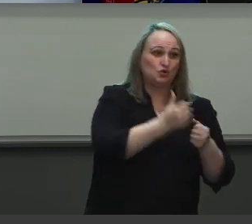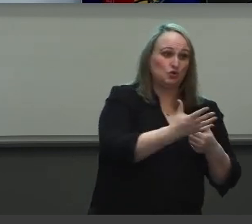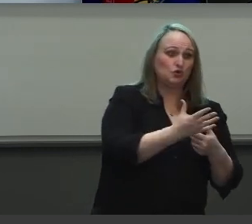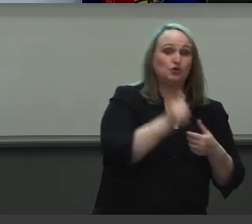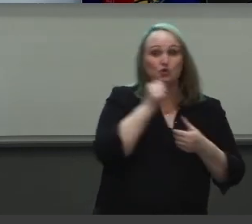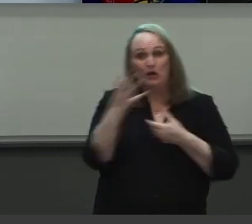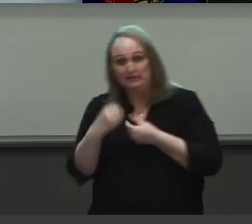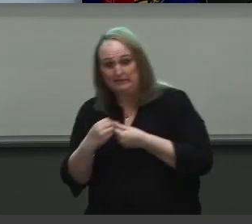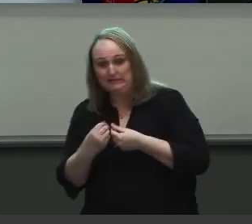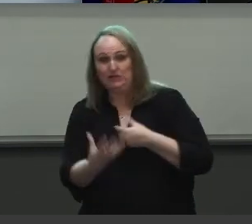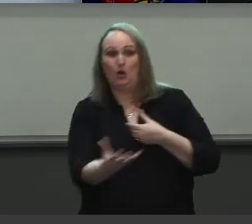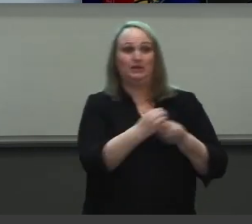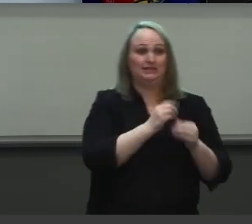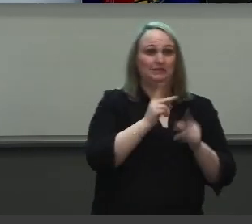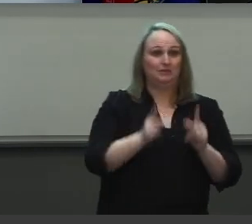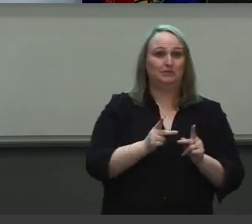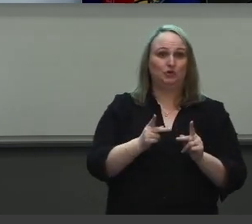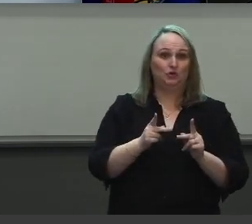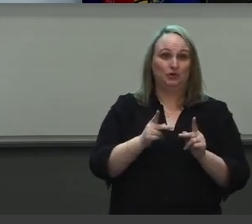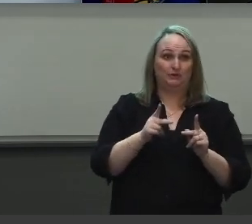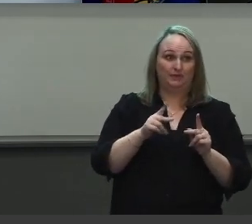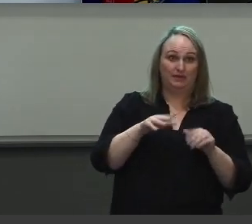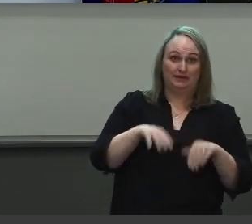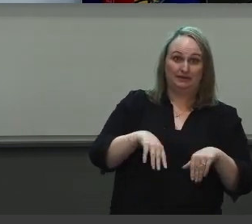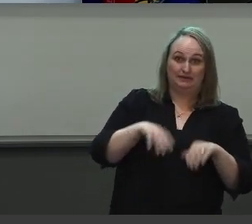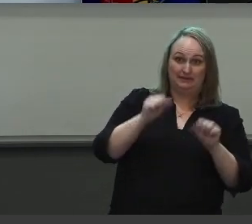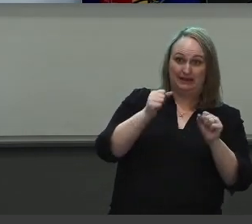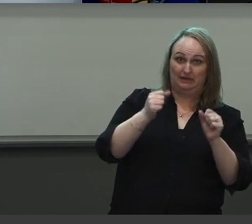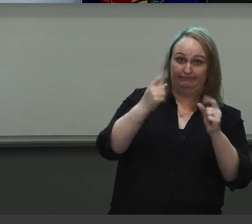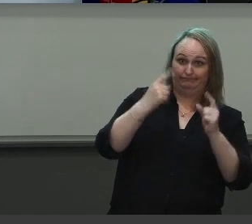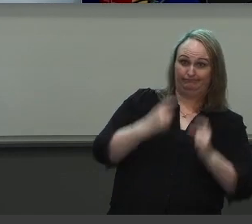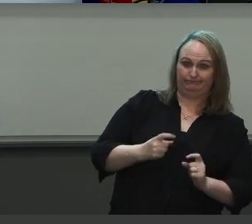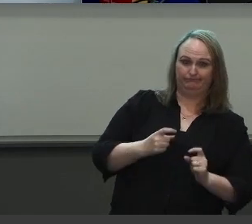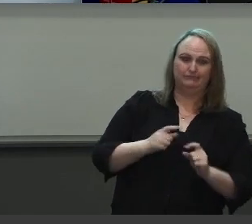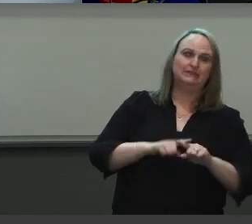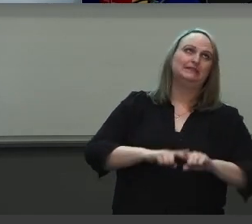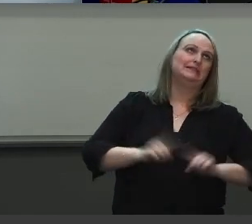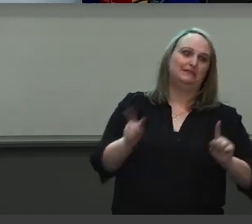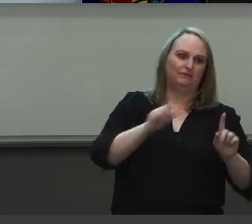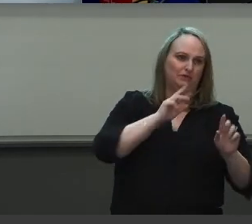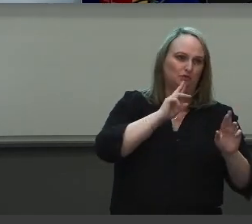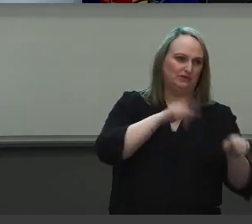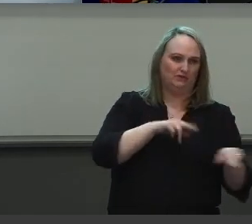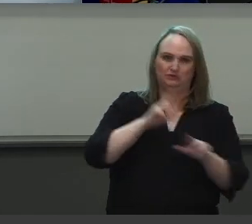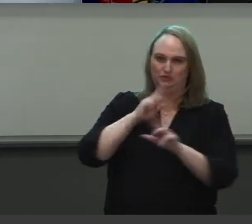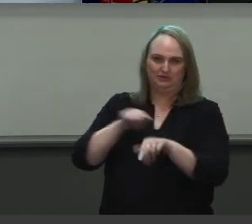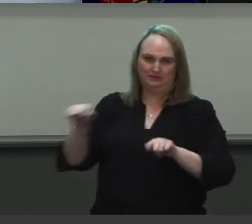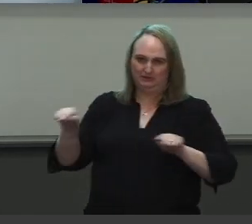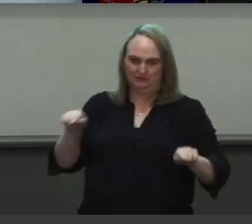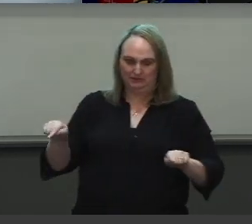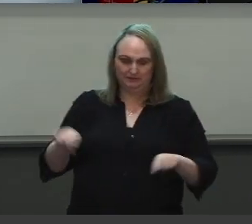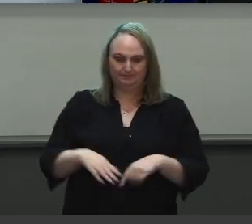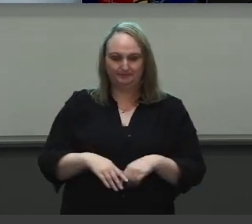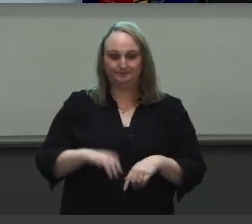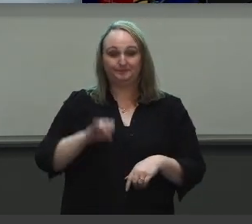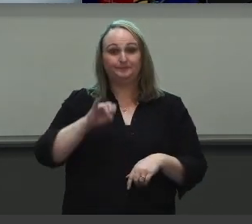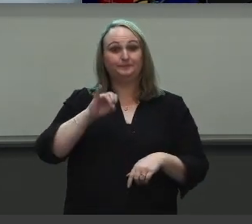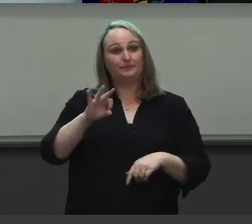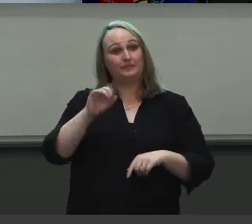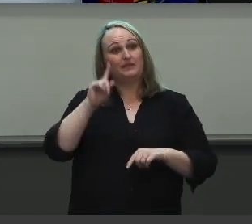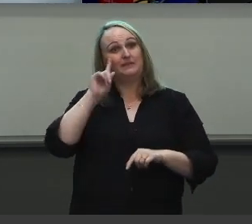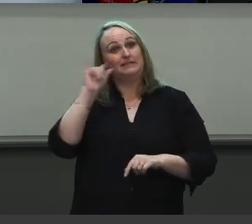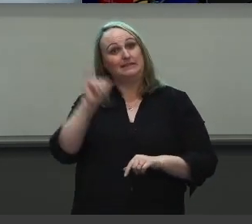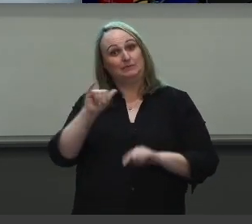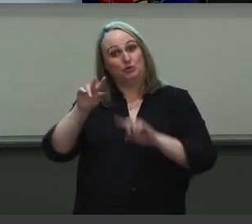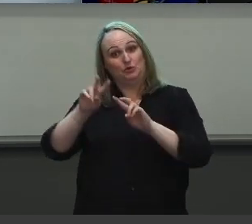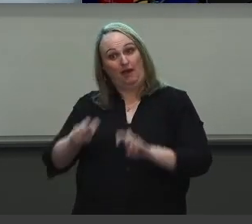very, very differently on these. Mm-hmm. What we find if we run a similar analysis on non-autistic